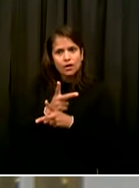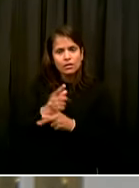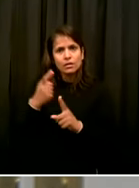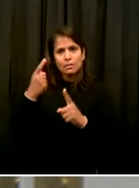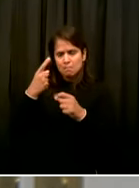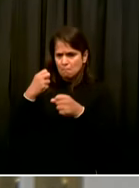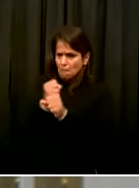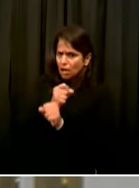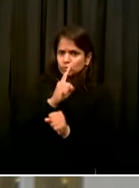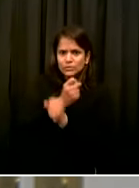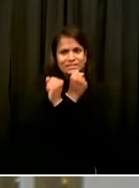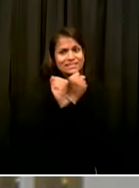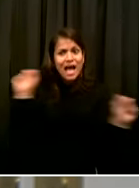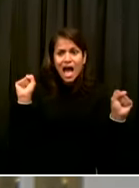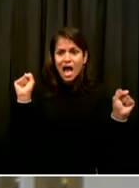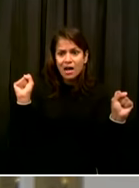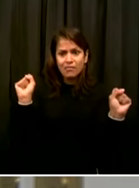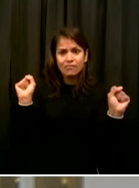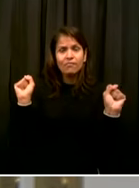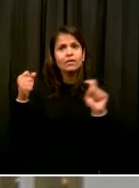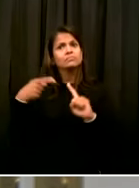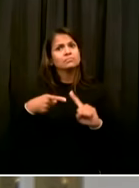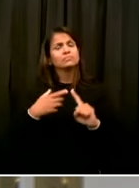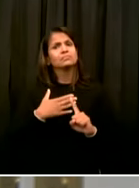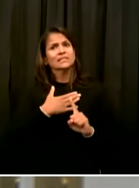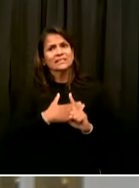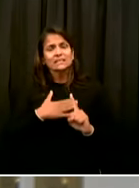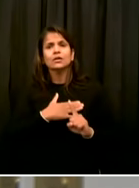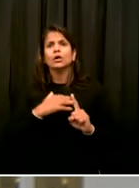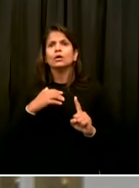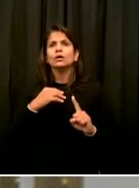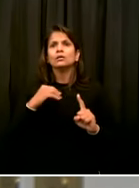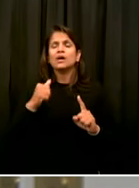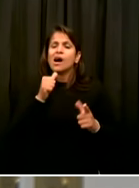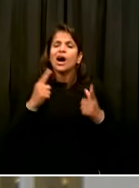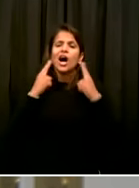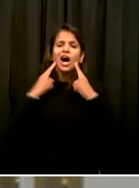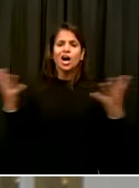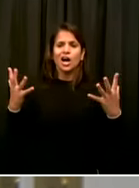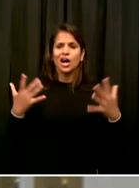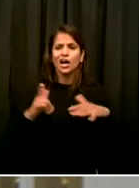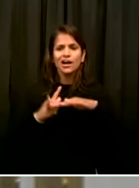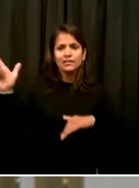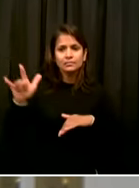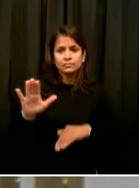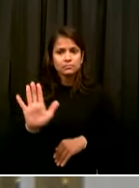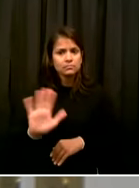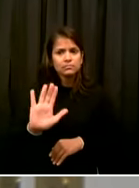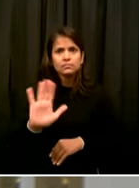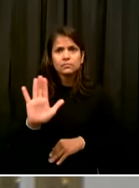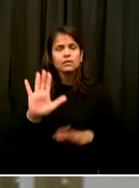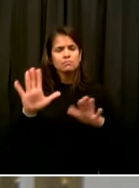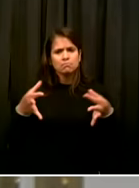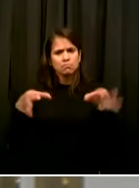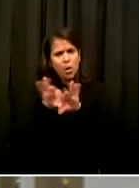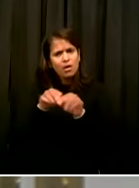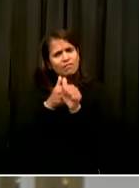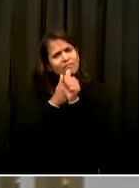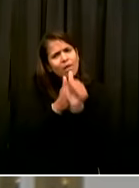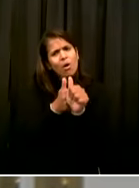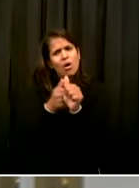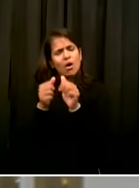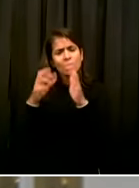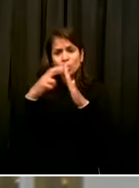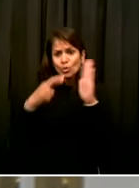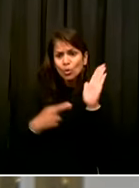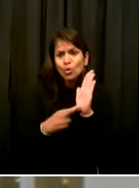your own desires. Thank you for your anticipated cooperation, and please be governed accordingly. Now, the mayor has asked me to describe a little bit